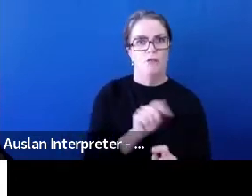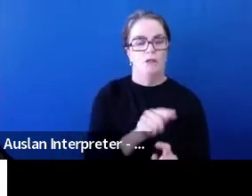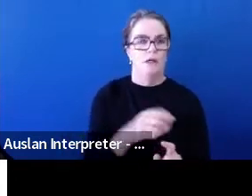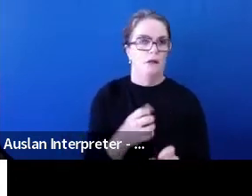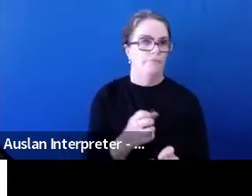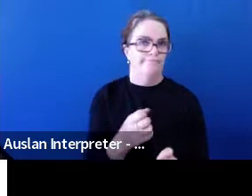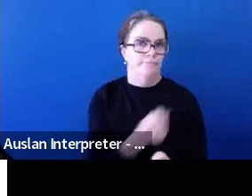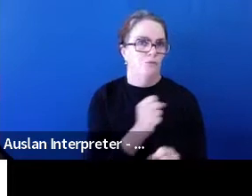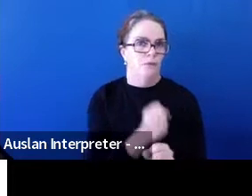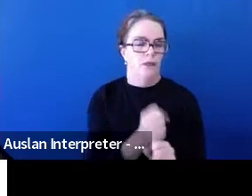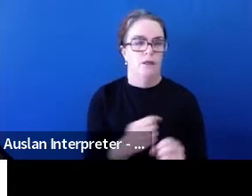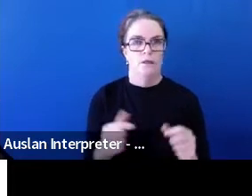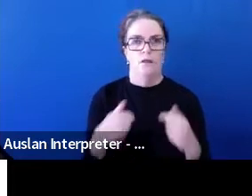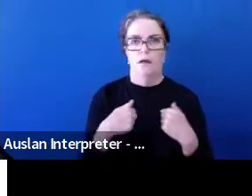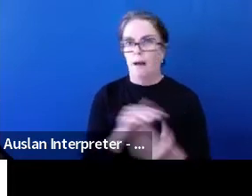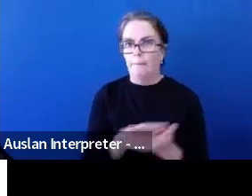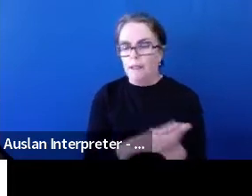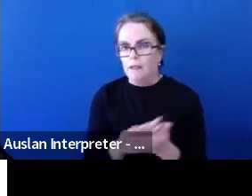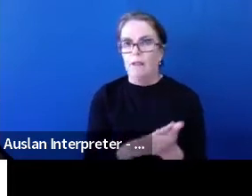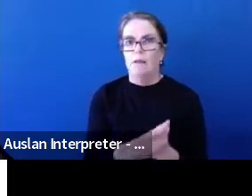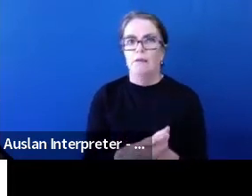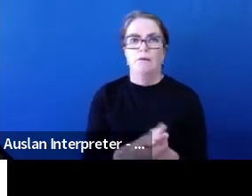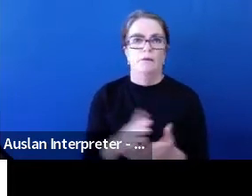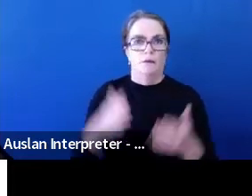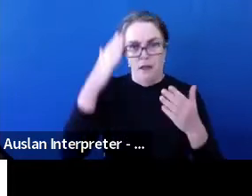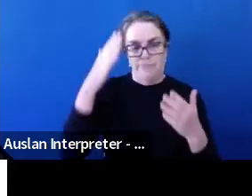about schools, I'm also talking about police,